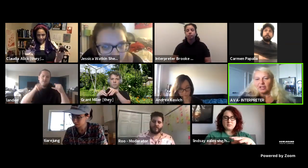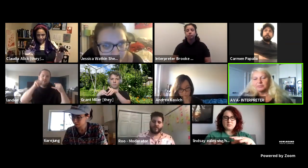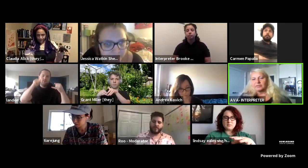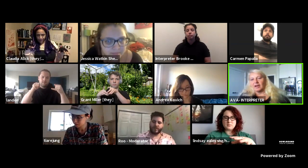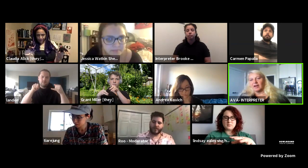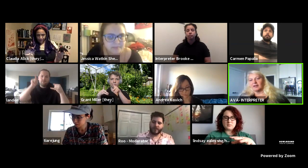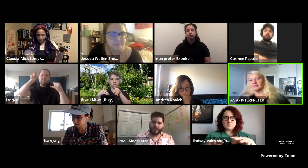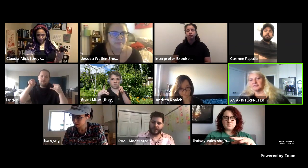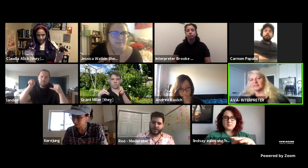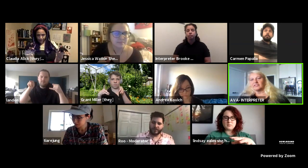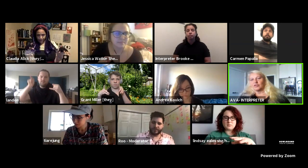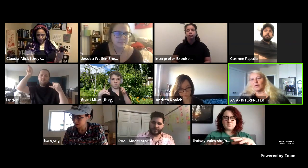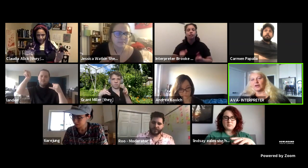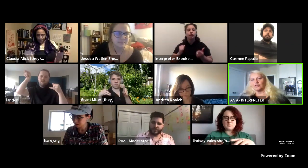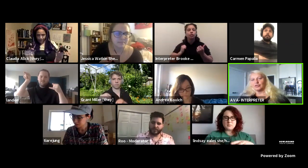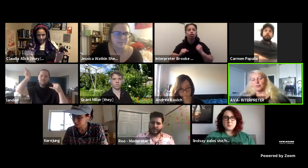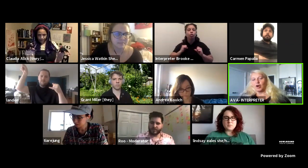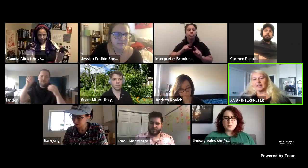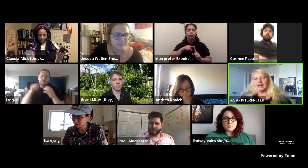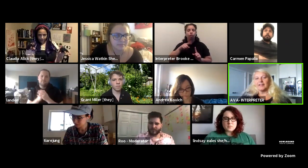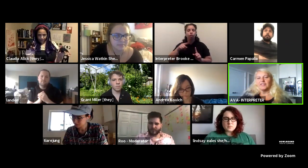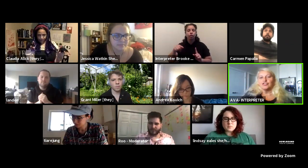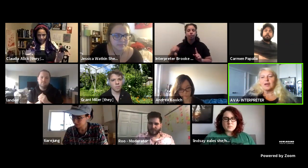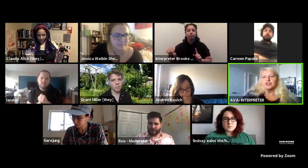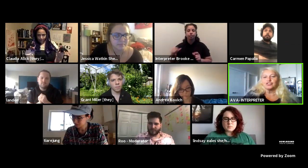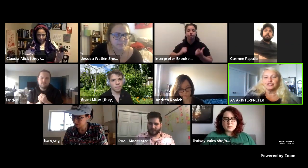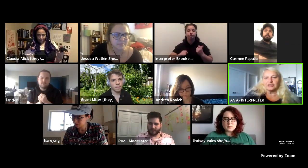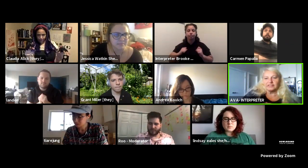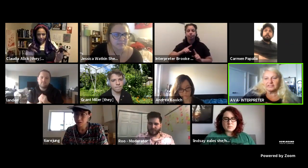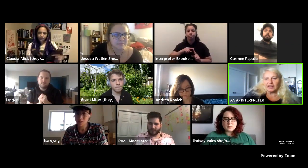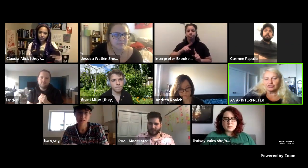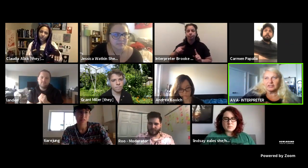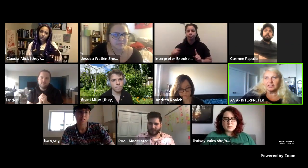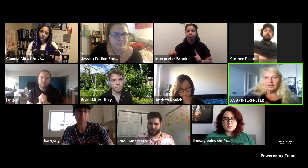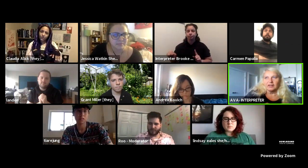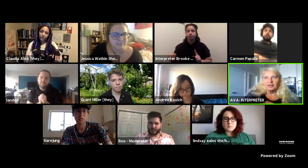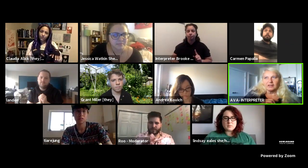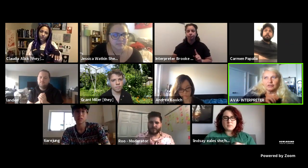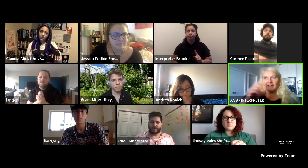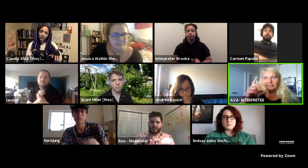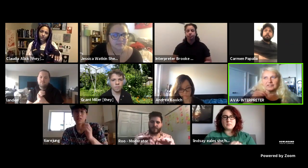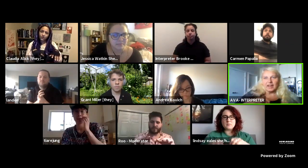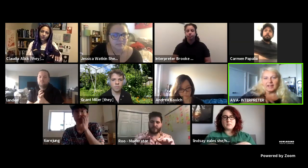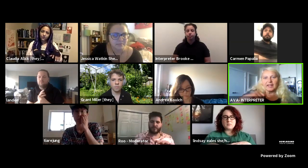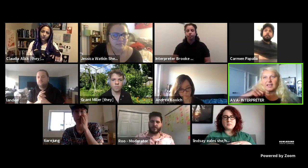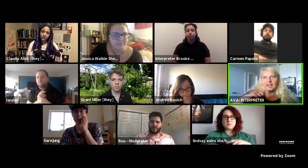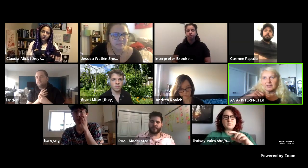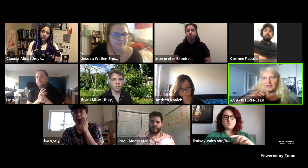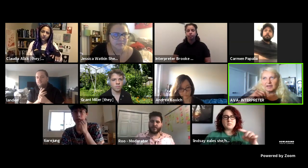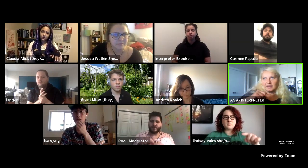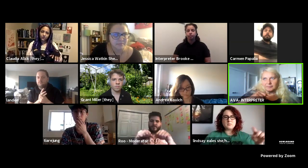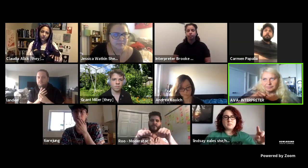hand shapes that's going out to your body, and then the dramaturgy is actually graphed like